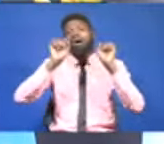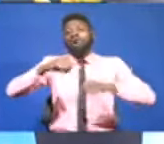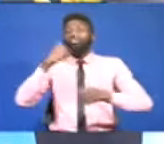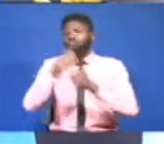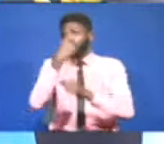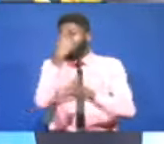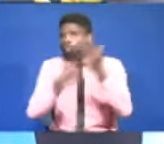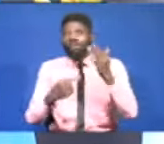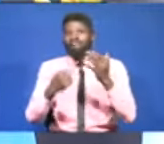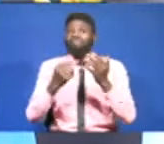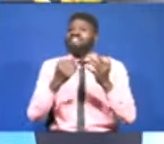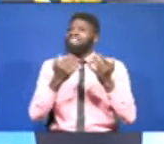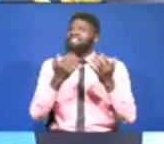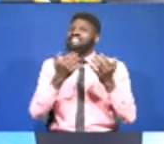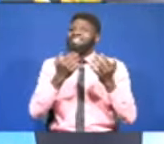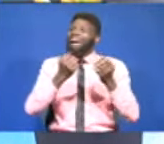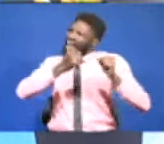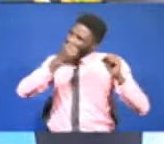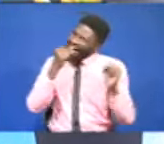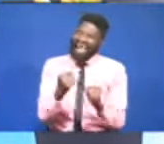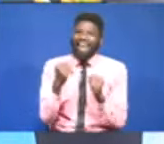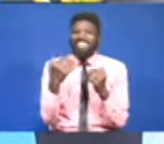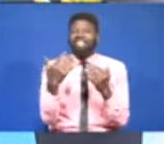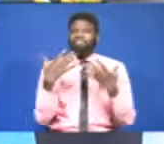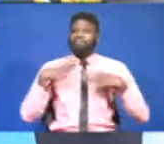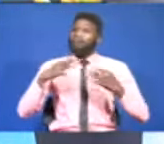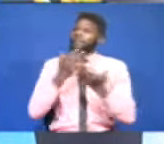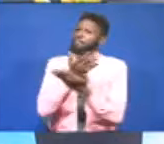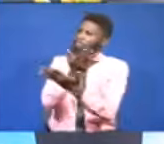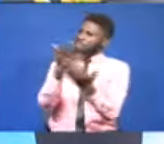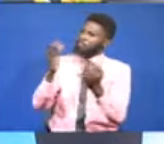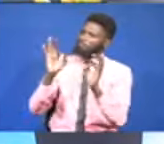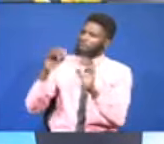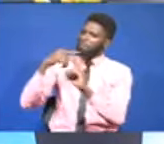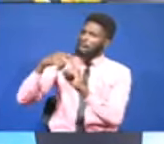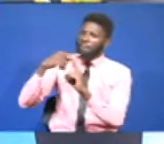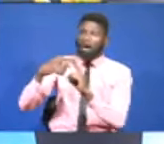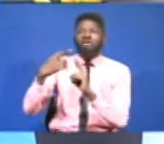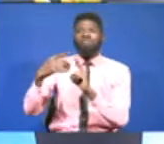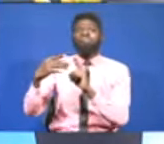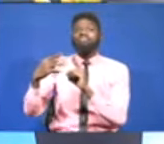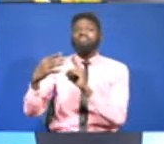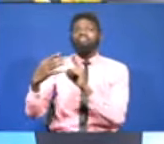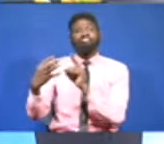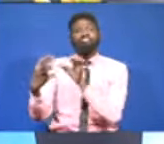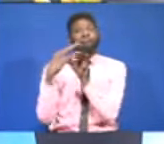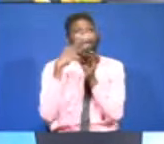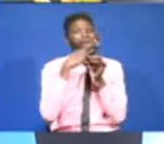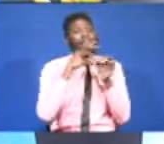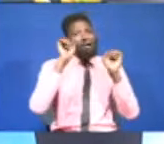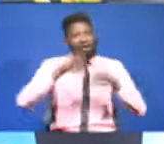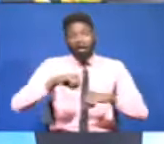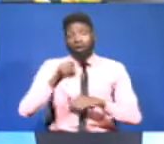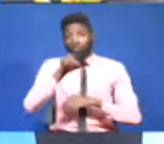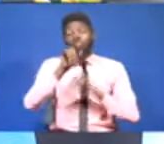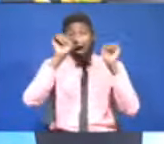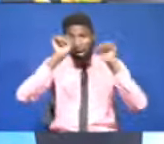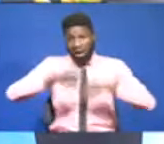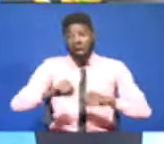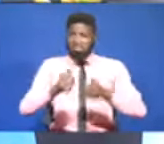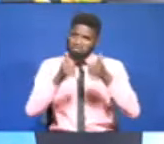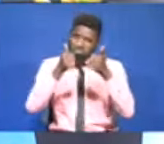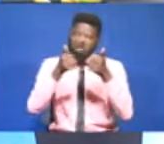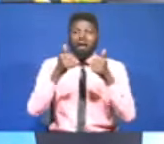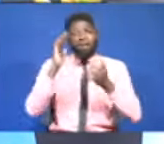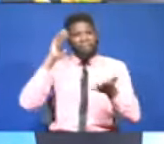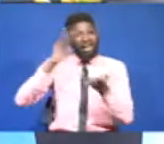attract the right audience, the right boss in terms of the right production. So you can be good and you believe you're good, but if you don't have the platform